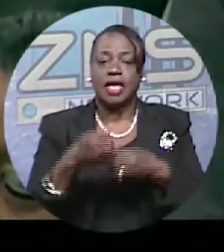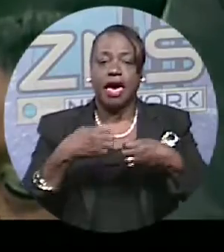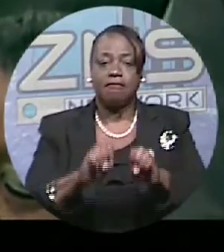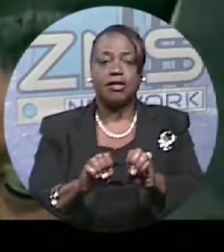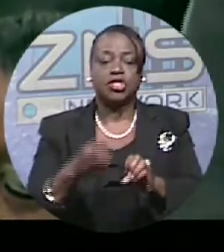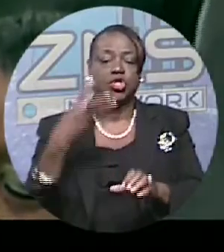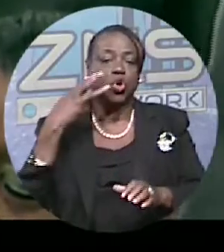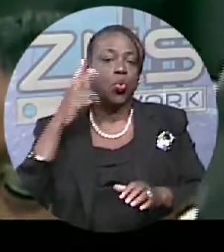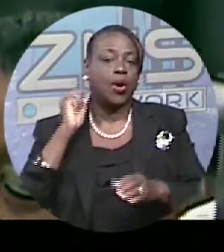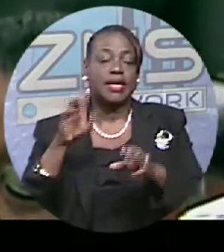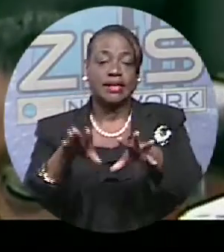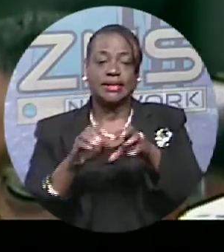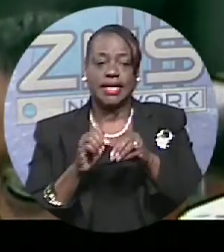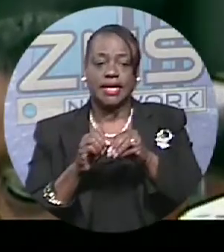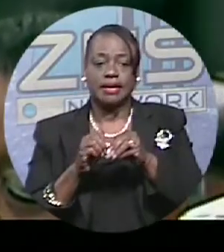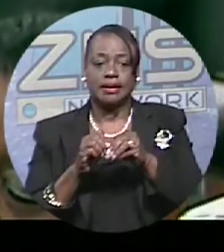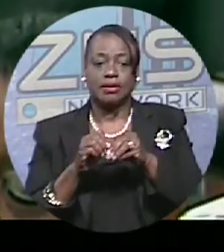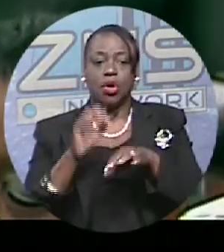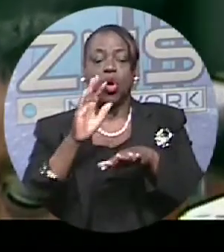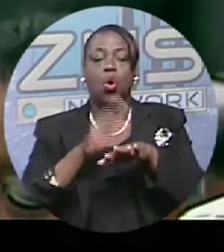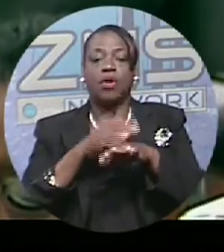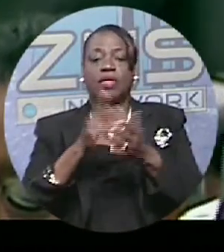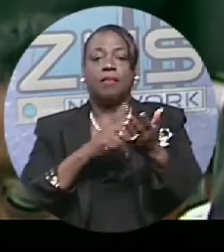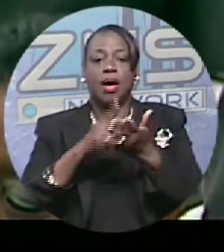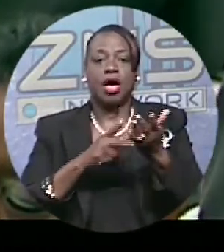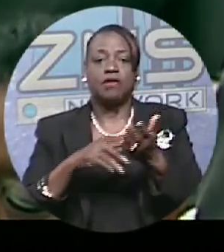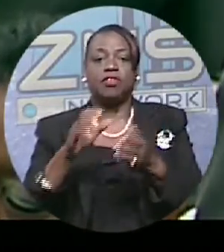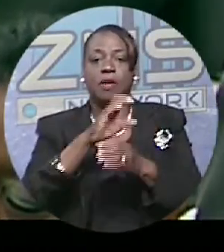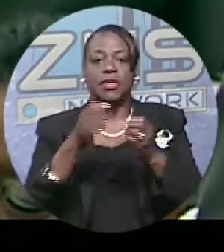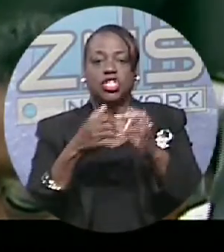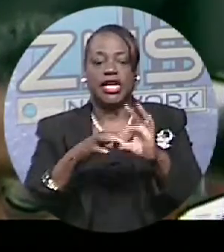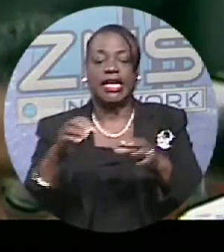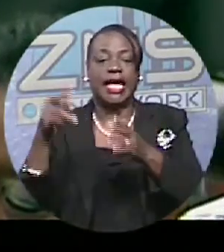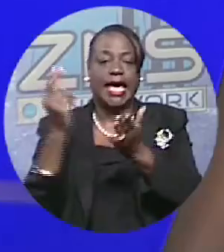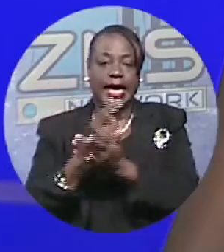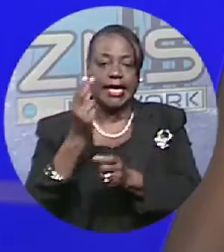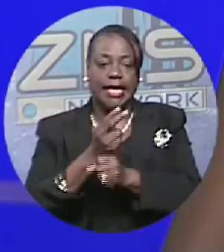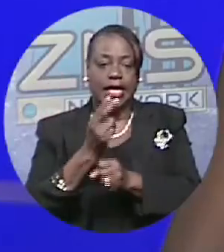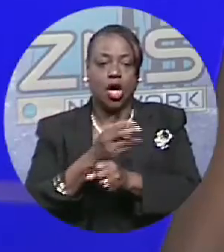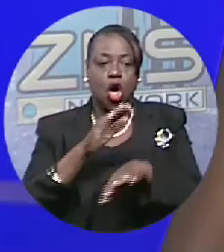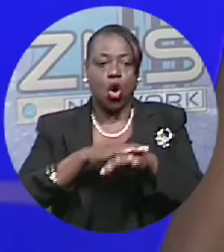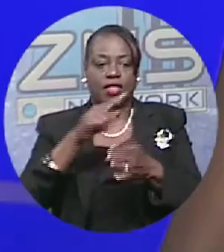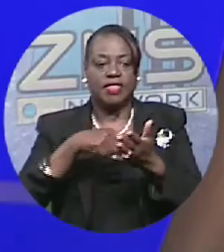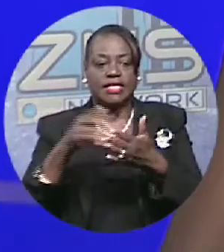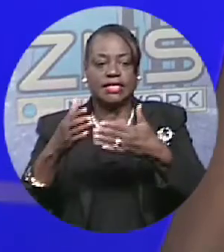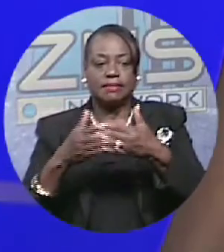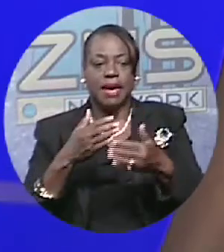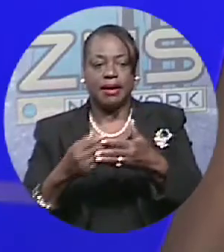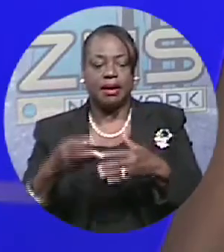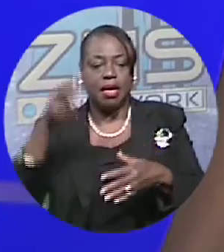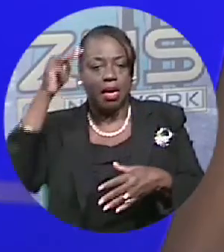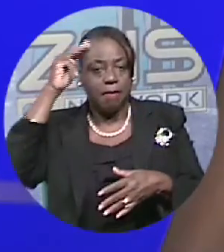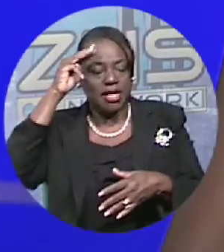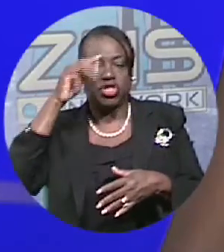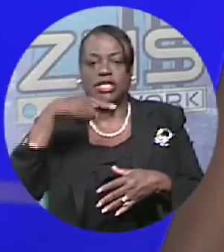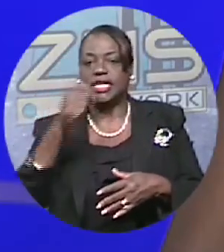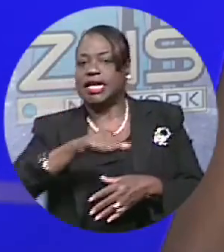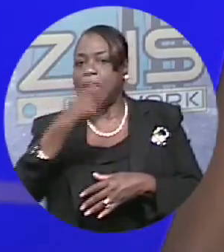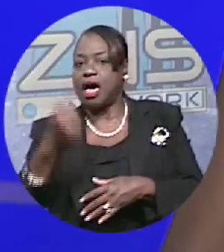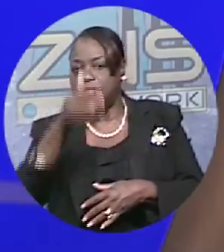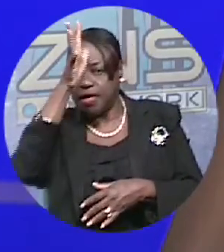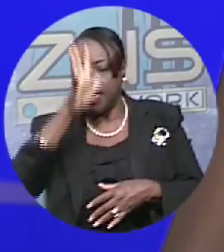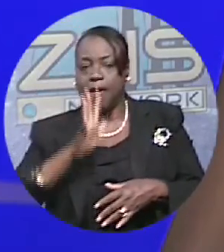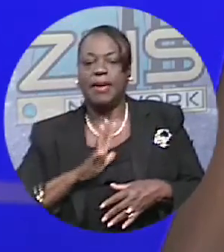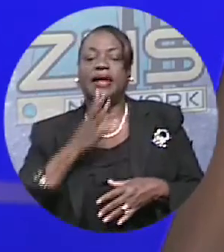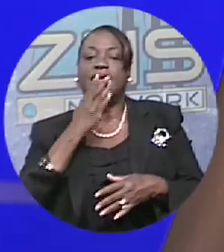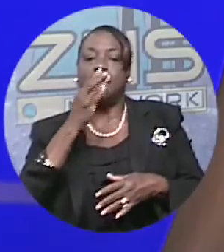part of the mission in Haiti to deal with this matter. Now, Mitchell also noted that the other man being held in